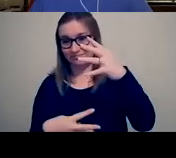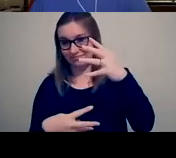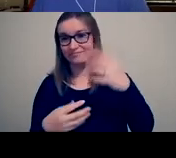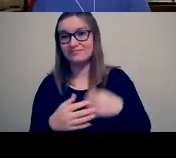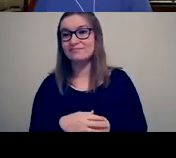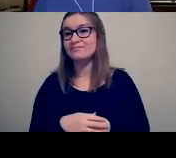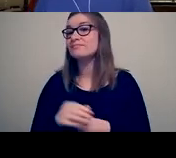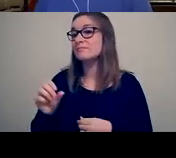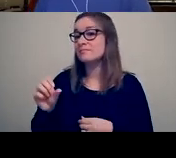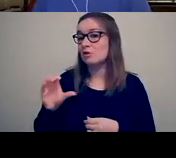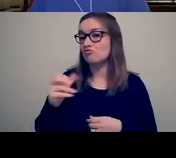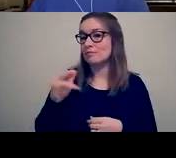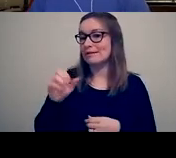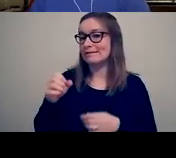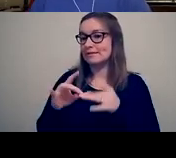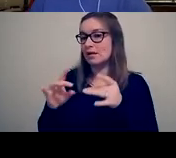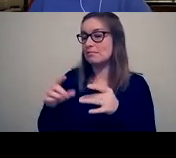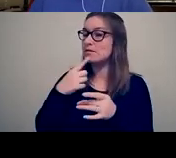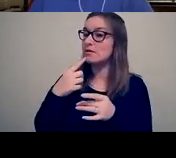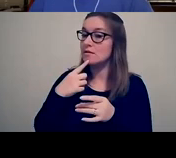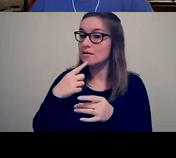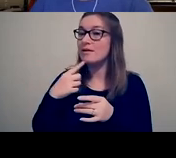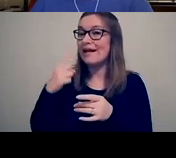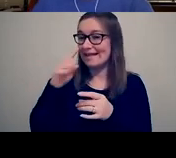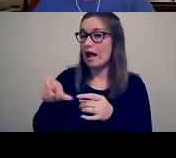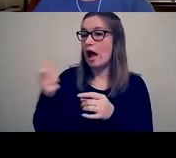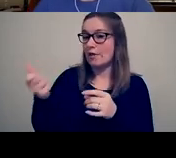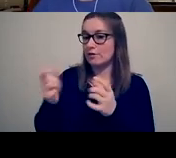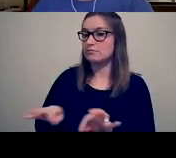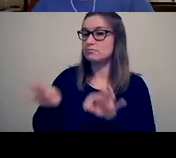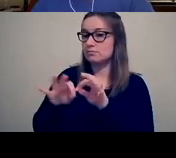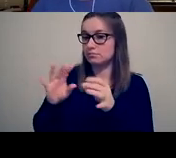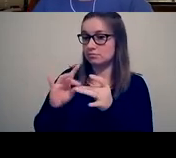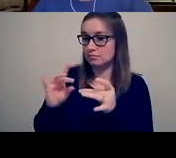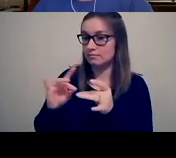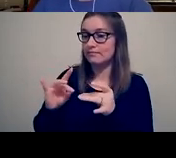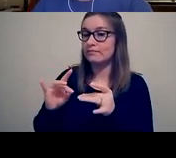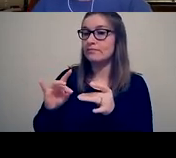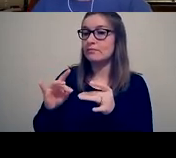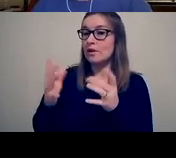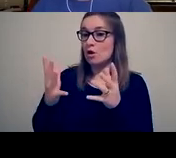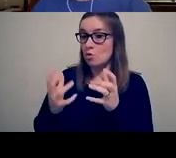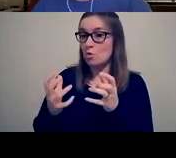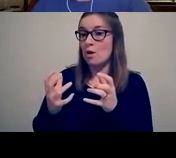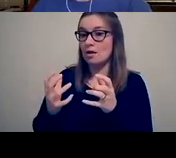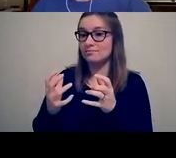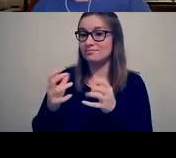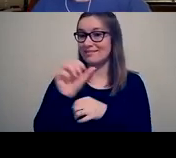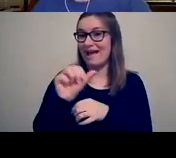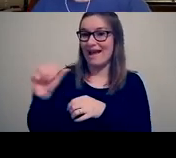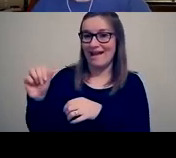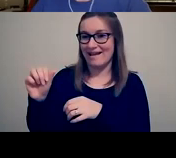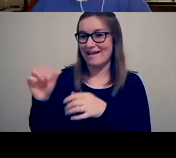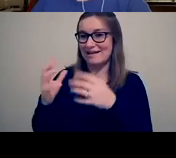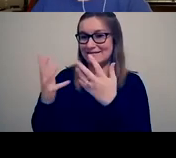distinction too here that I think David and I, like, we both want you to achieve AA compliance here. I mean, that's at a minimum, right?